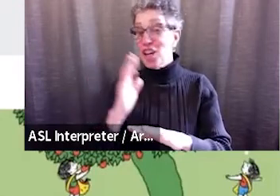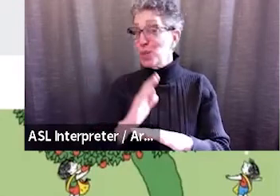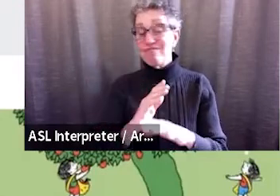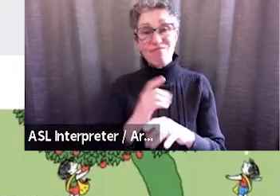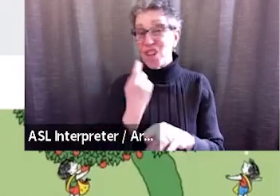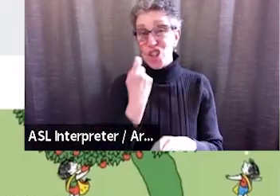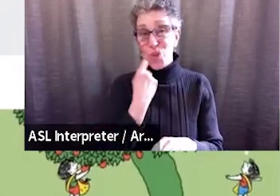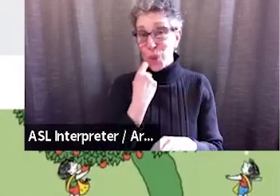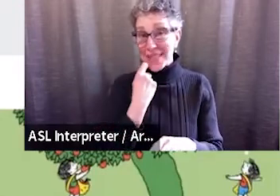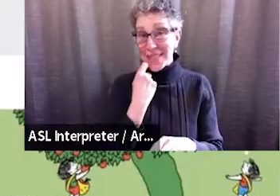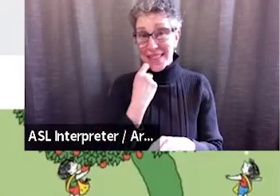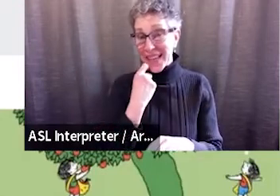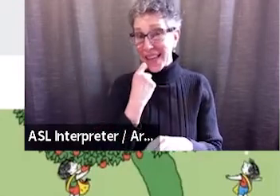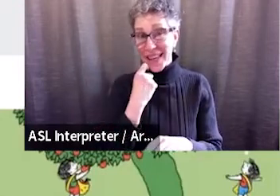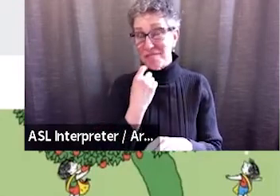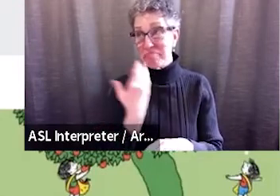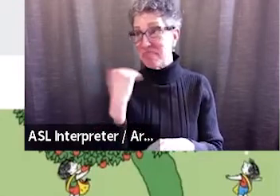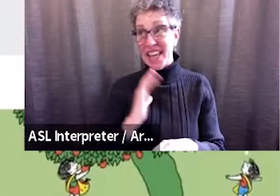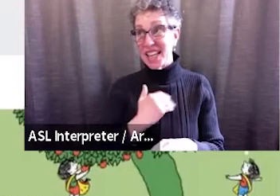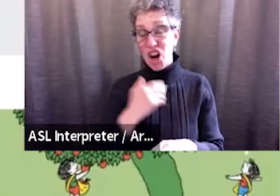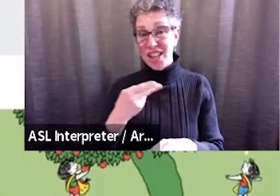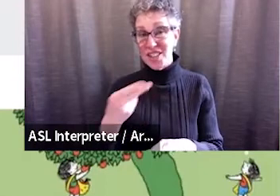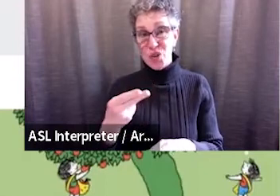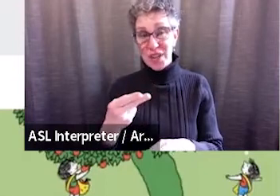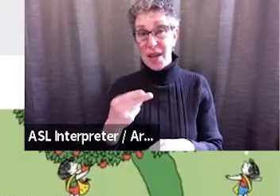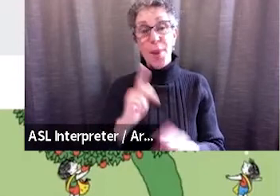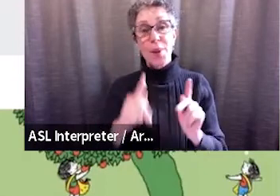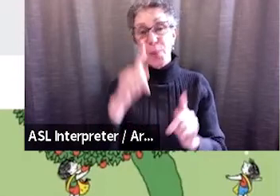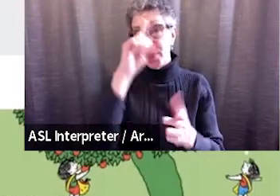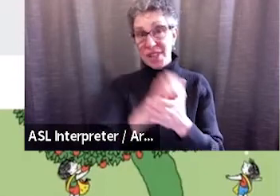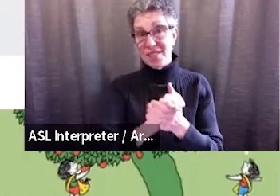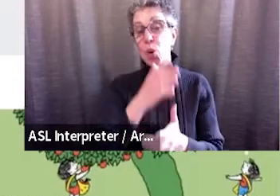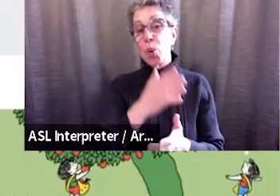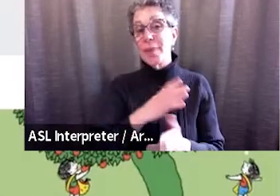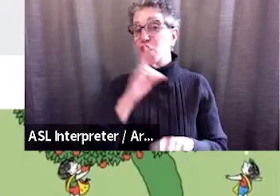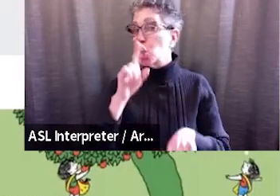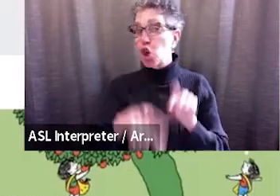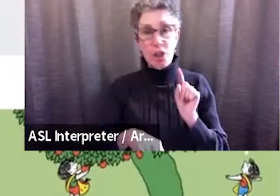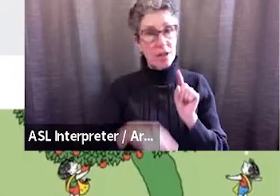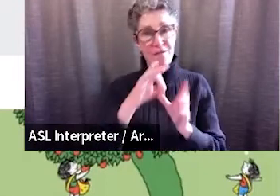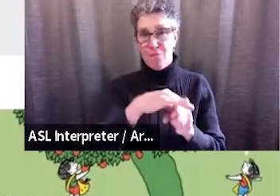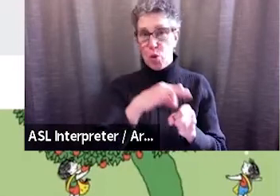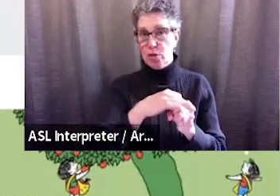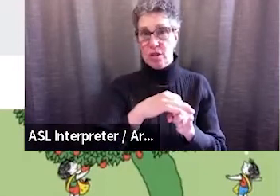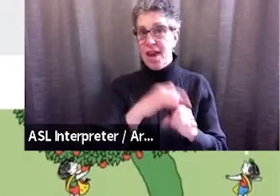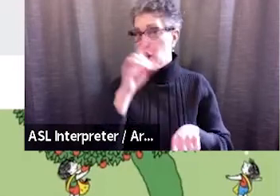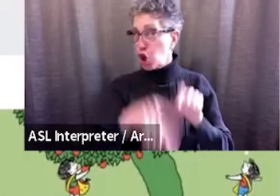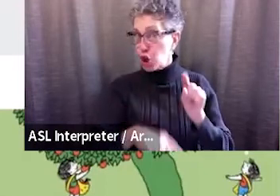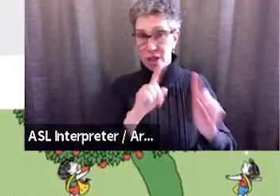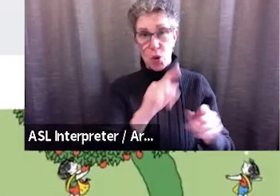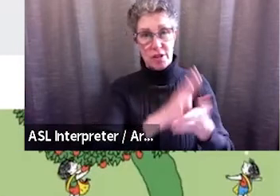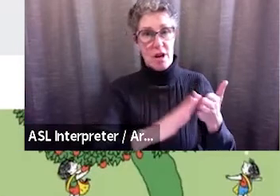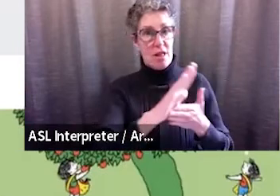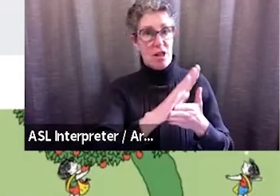not smart enough to vote nor attend university. People of color of all genders were also denied